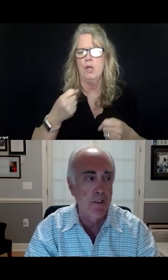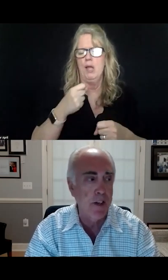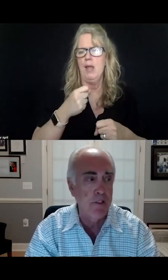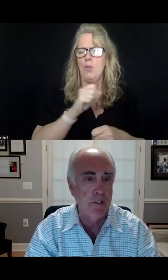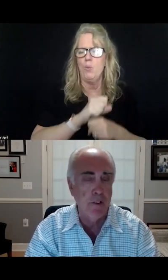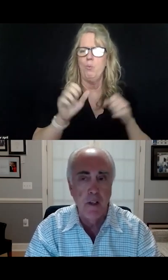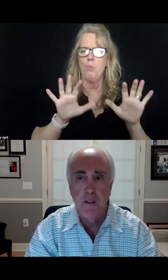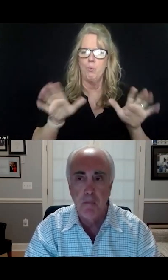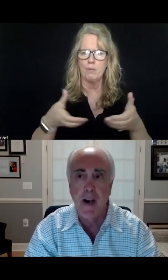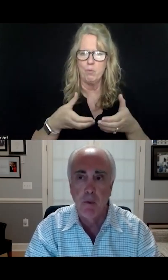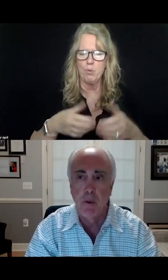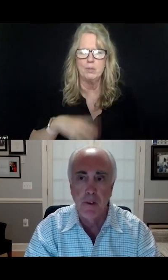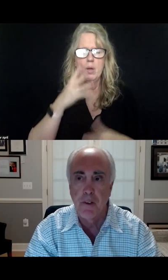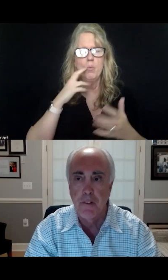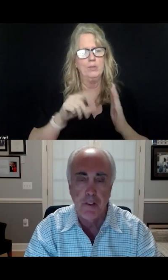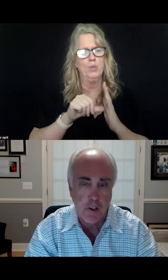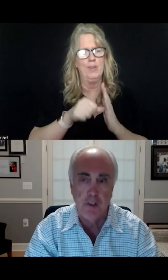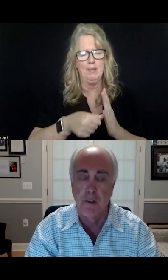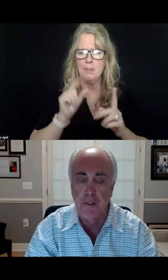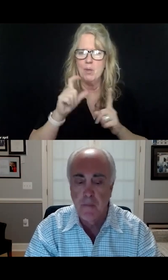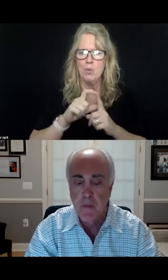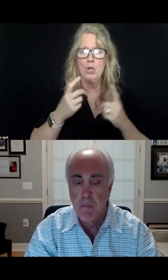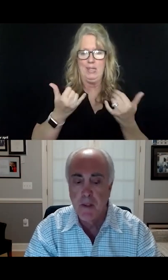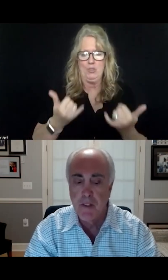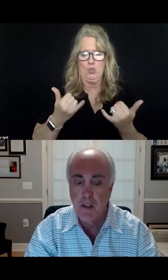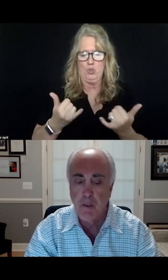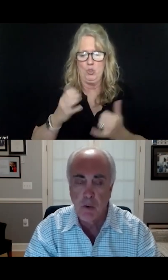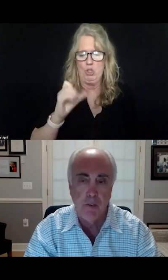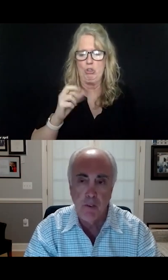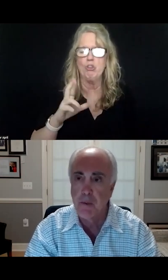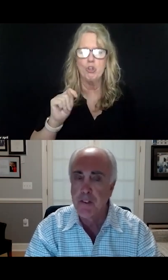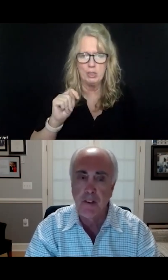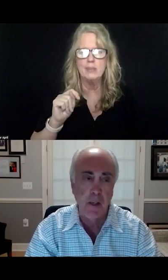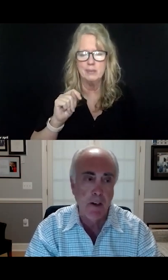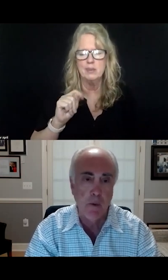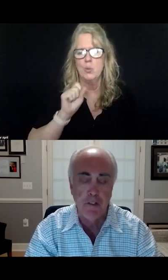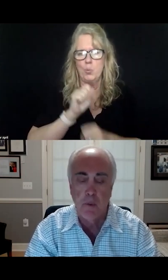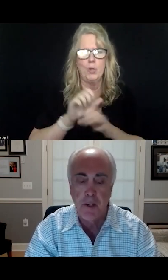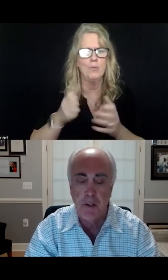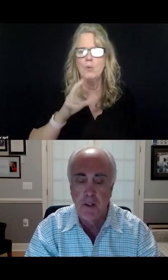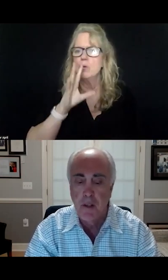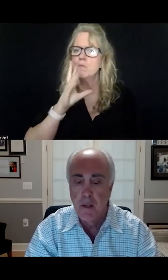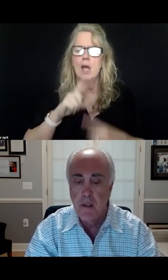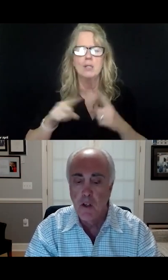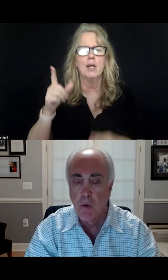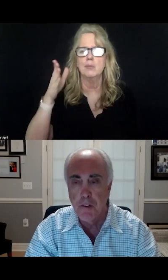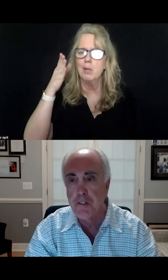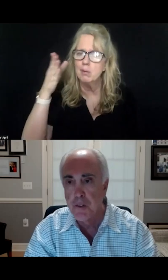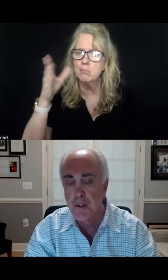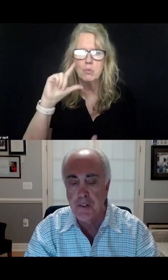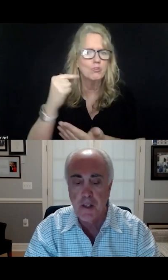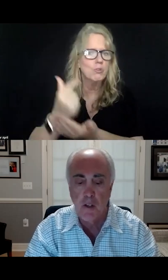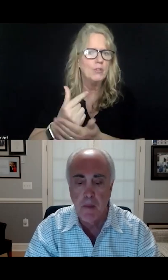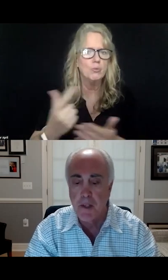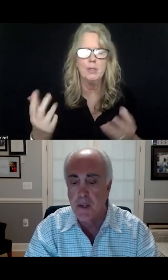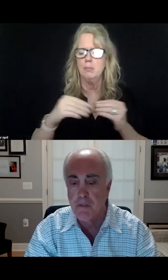want to emphasize the byword here is the current mental health workforce. We're not talking about graduating, more